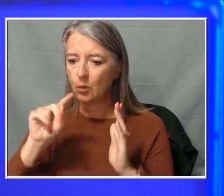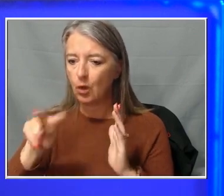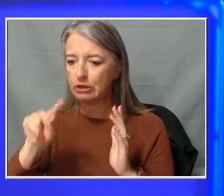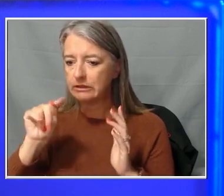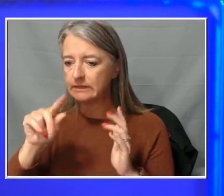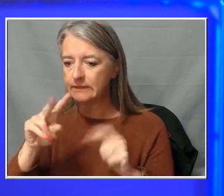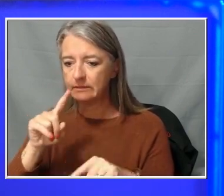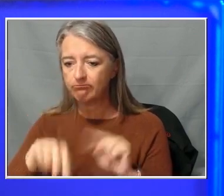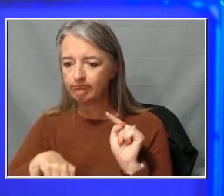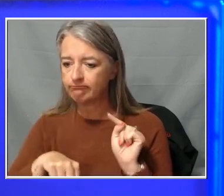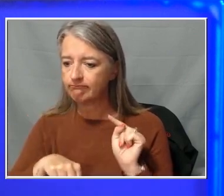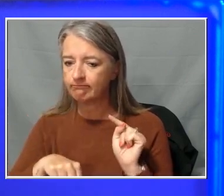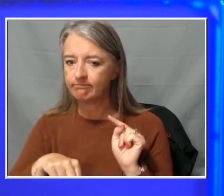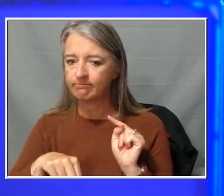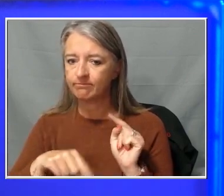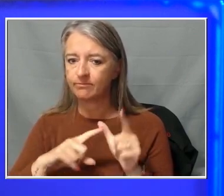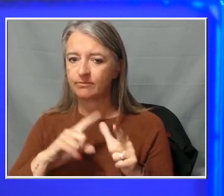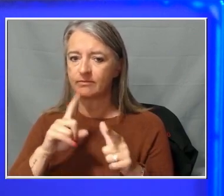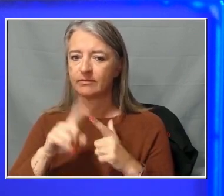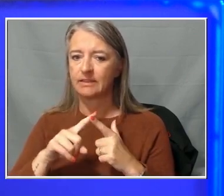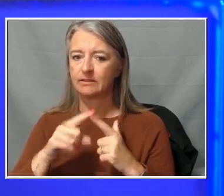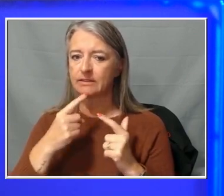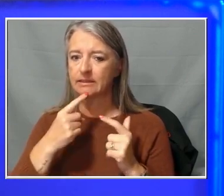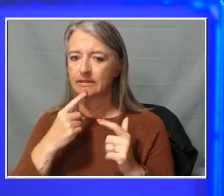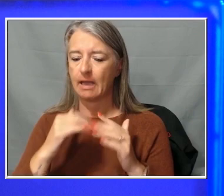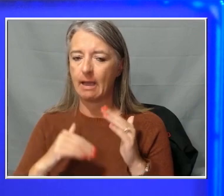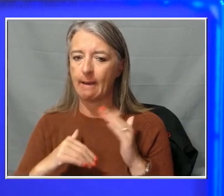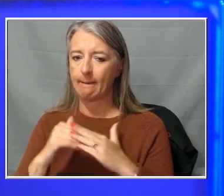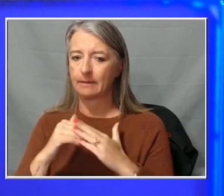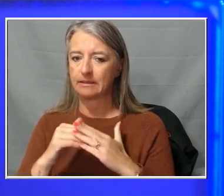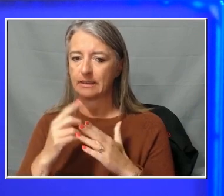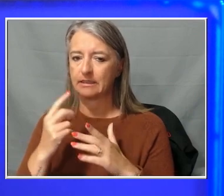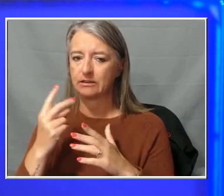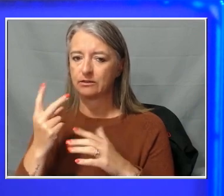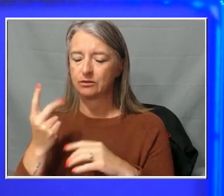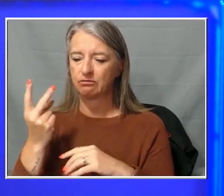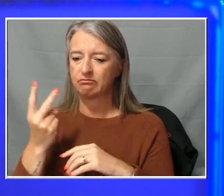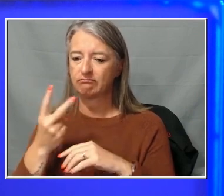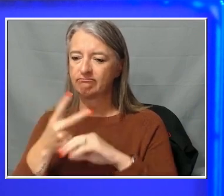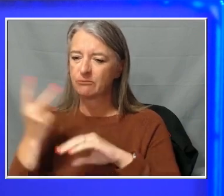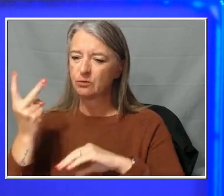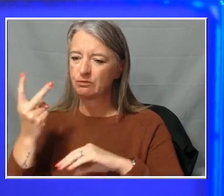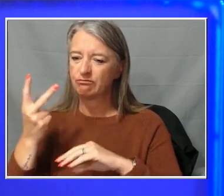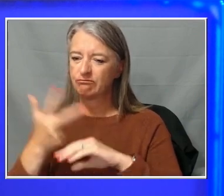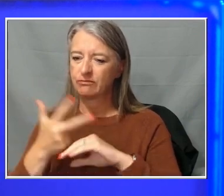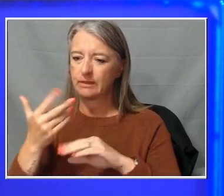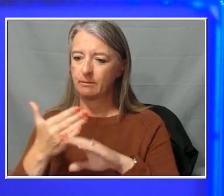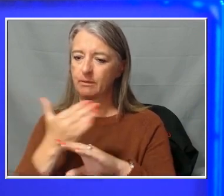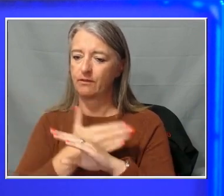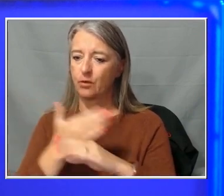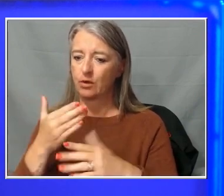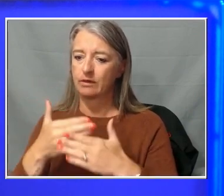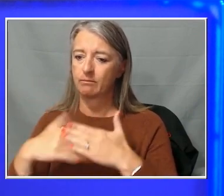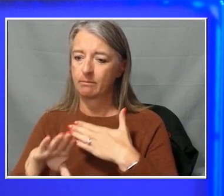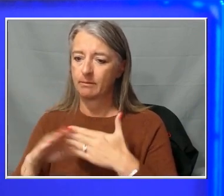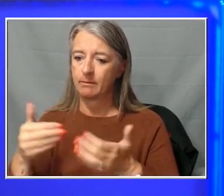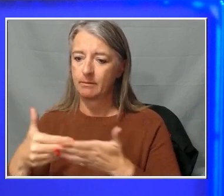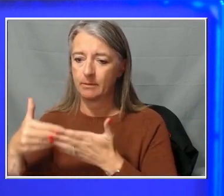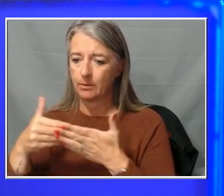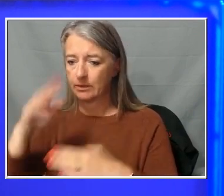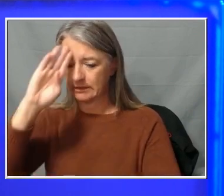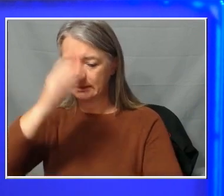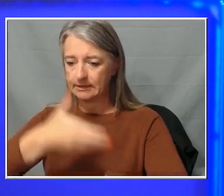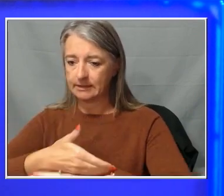then I would say up to a couple of days before I delivered my son,